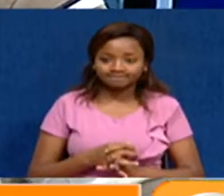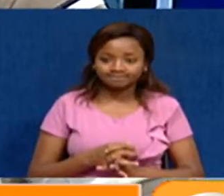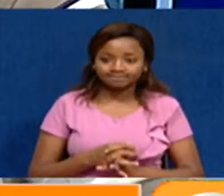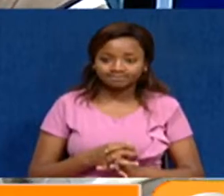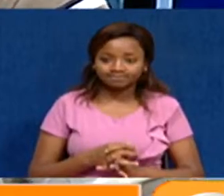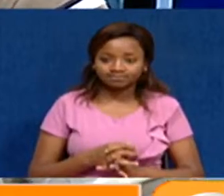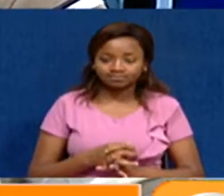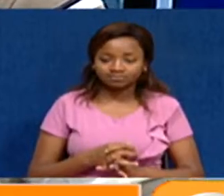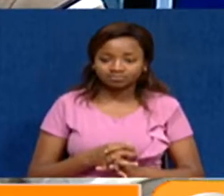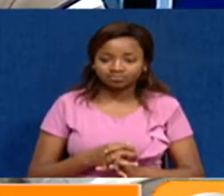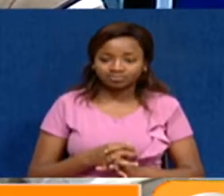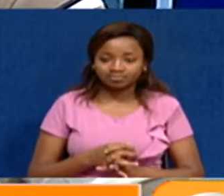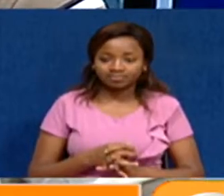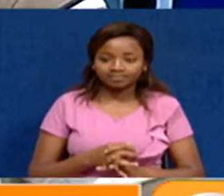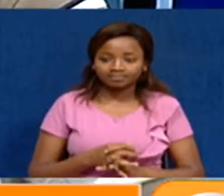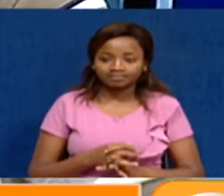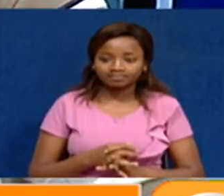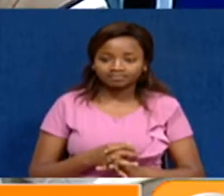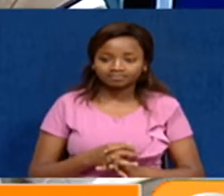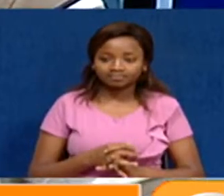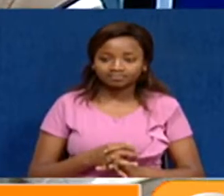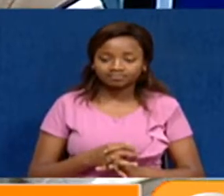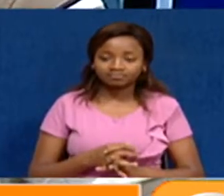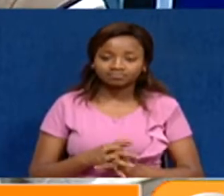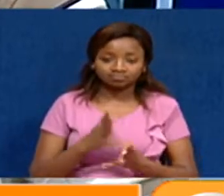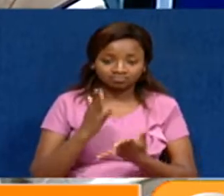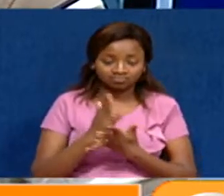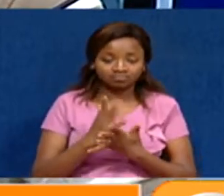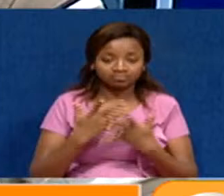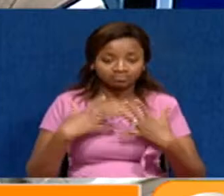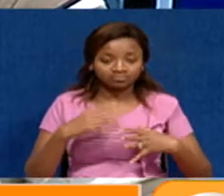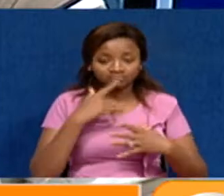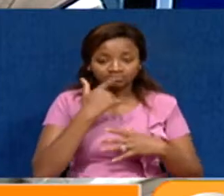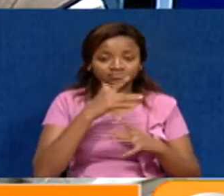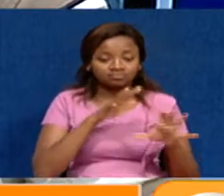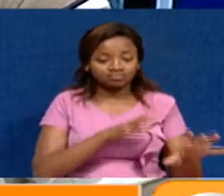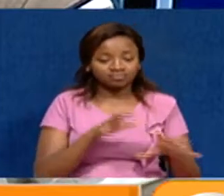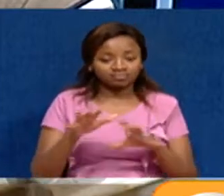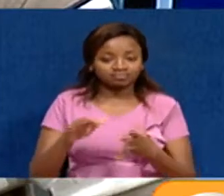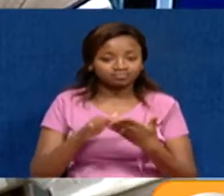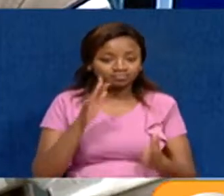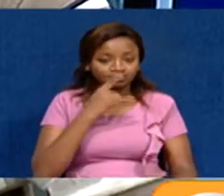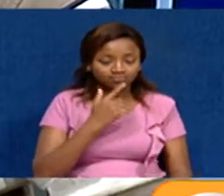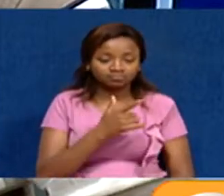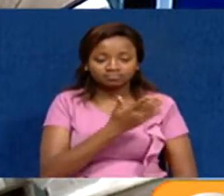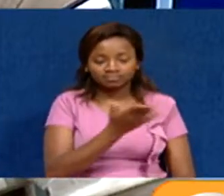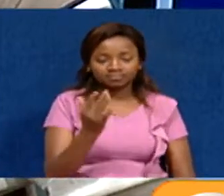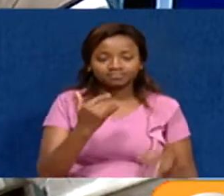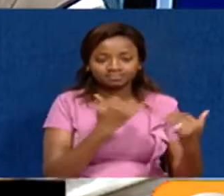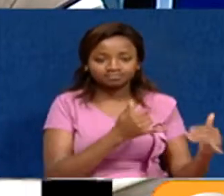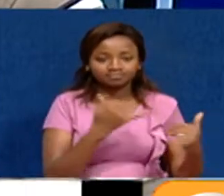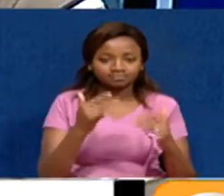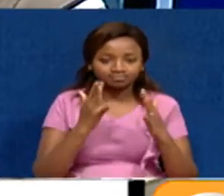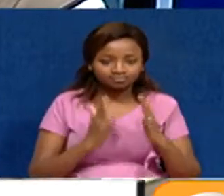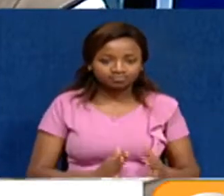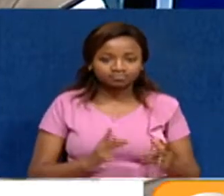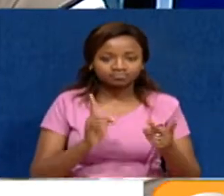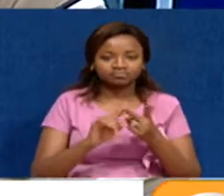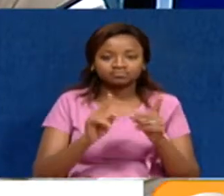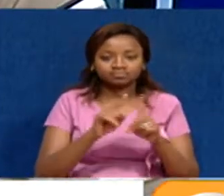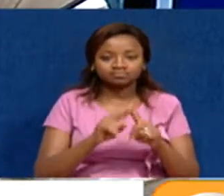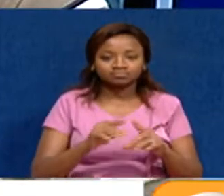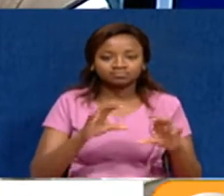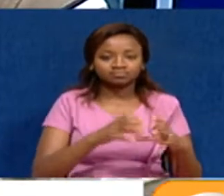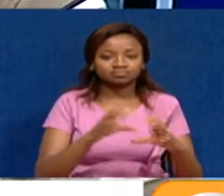really, the sufferers will be the players and the clubs. And even if we play soccer, like Mr. Duda